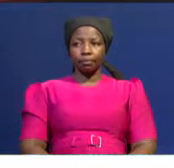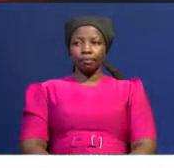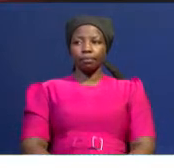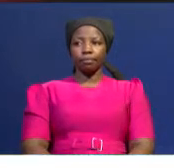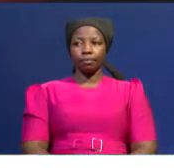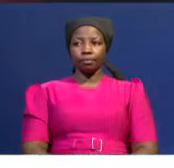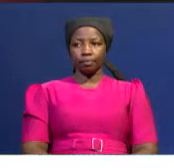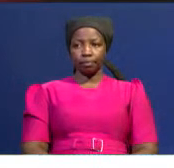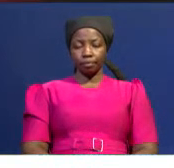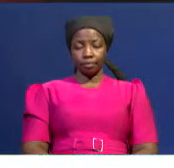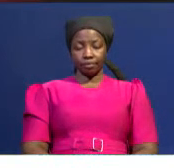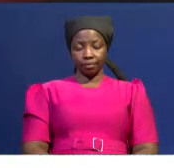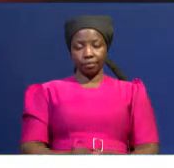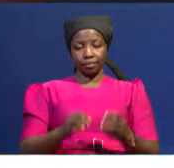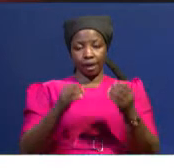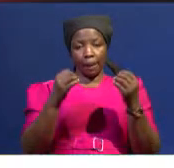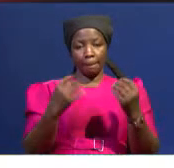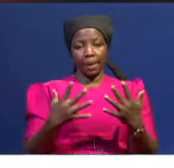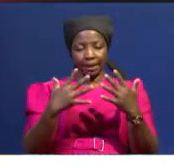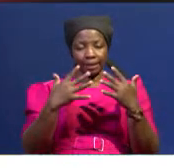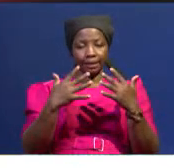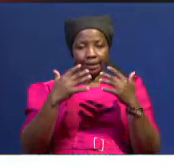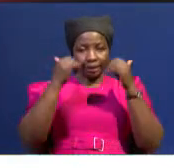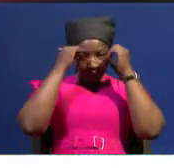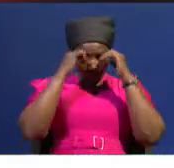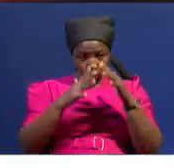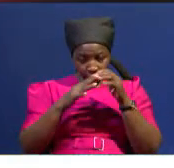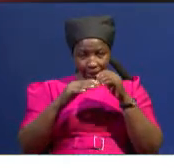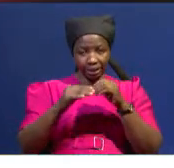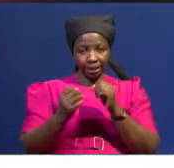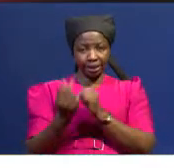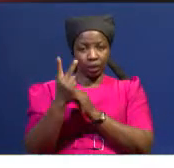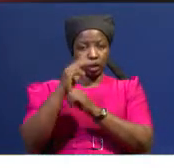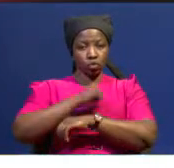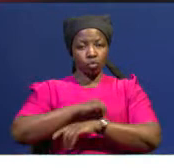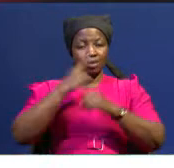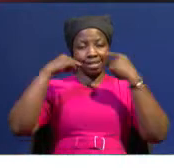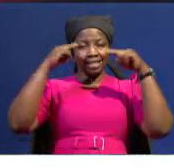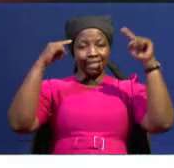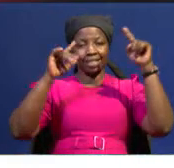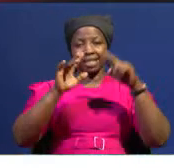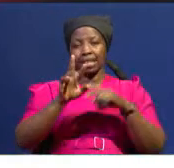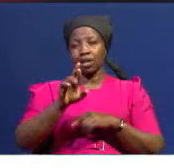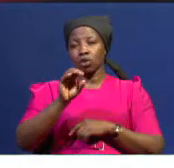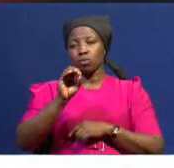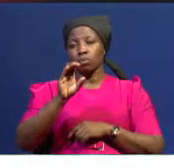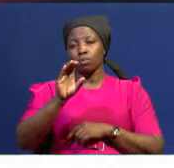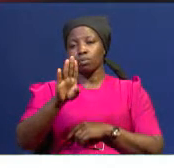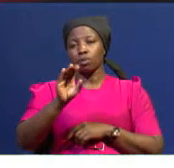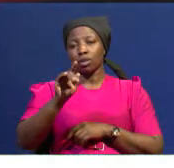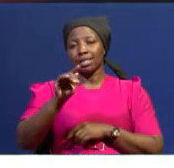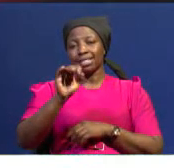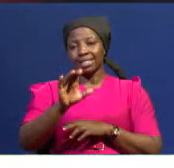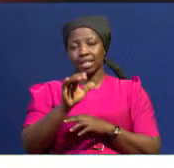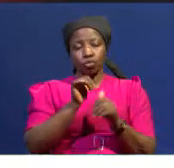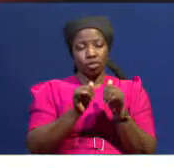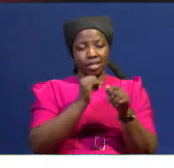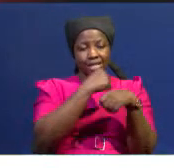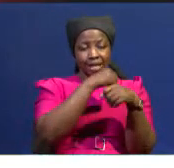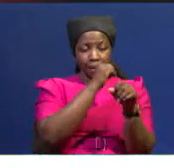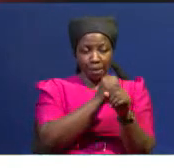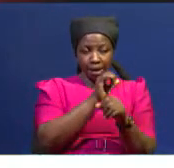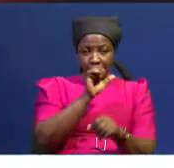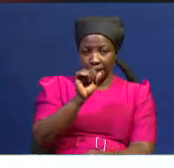Moving on, several secondary school students excelled in the robotics category designed by Center for Mathematics, Science